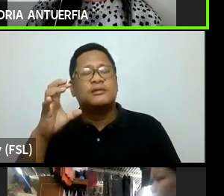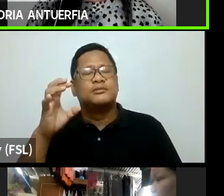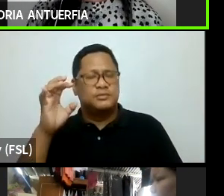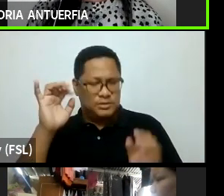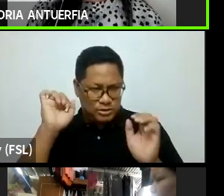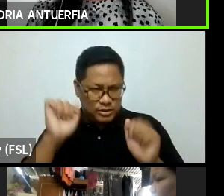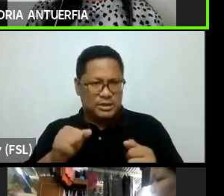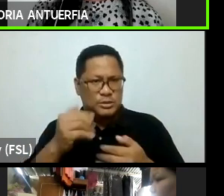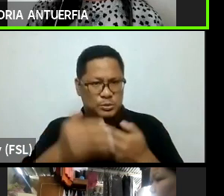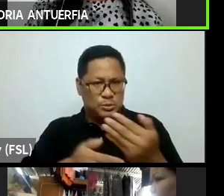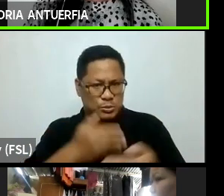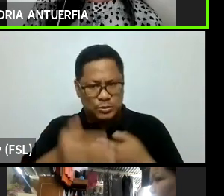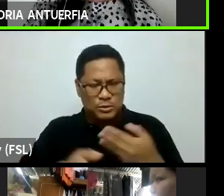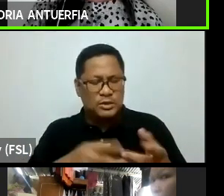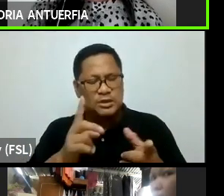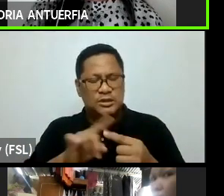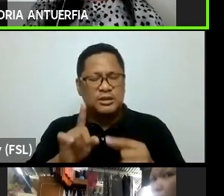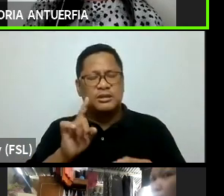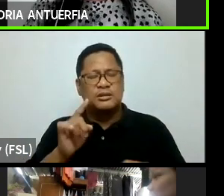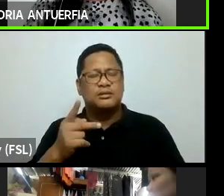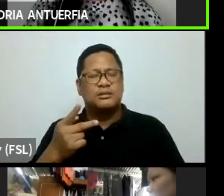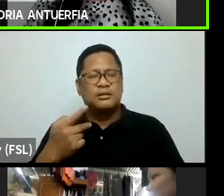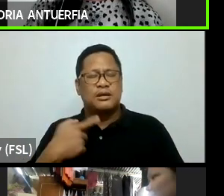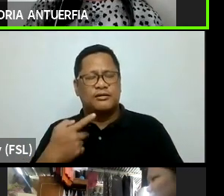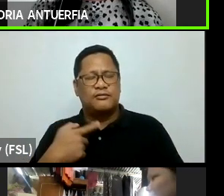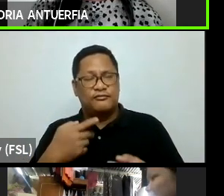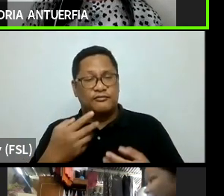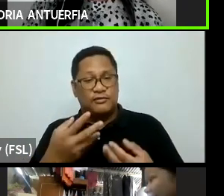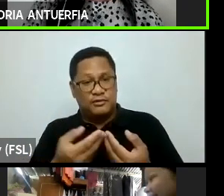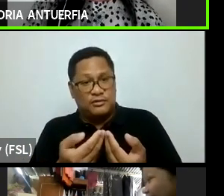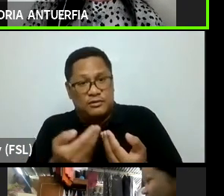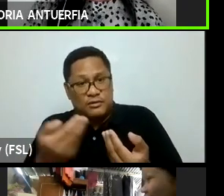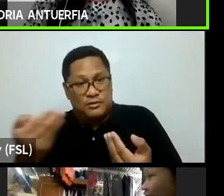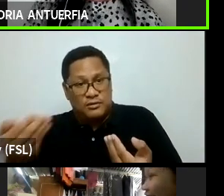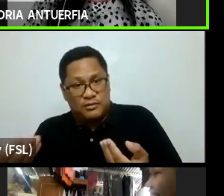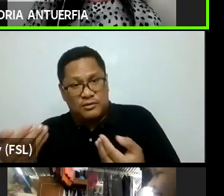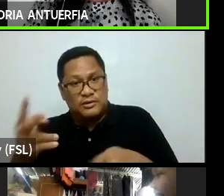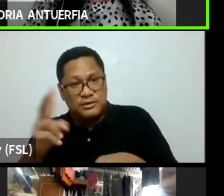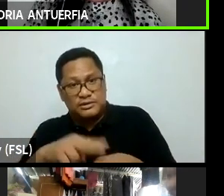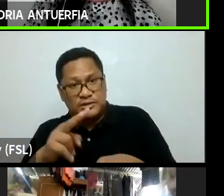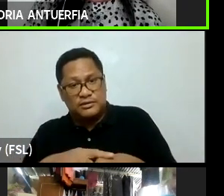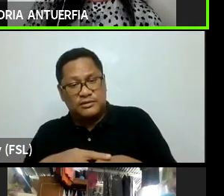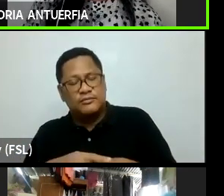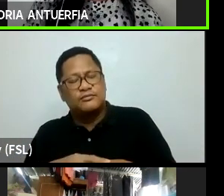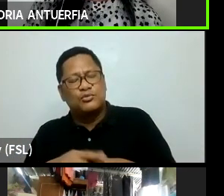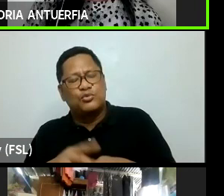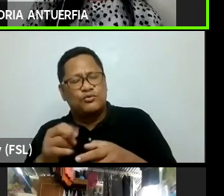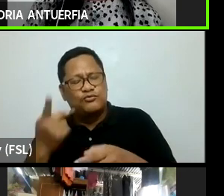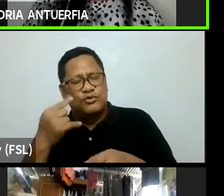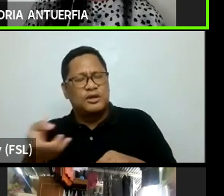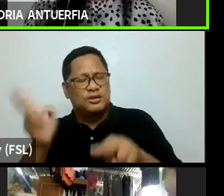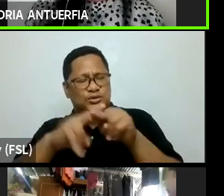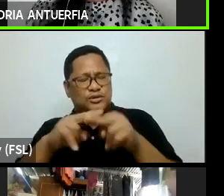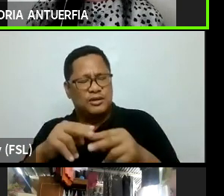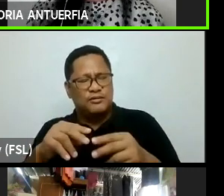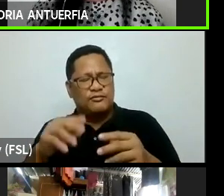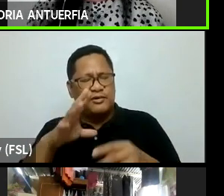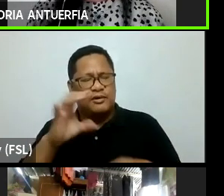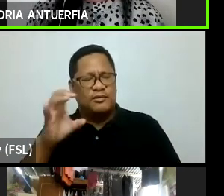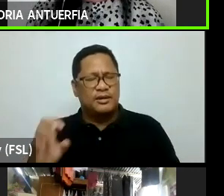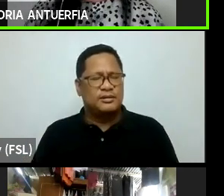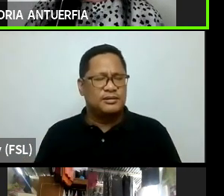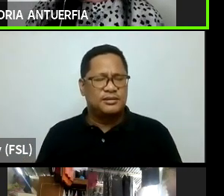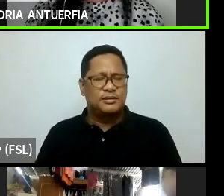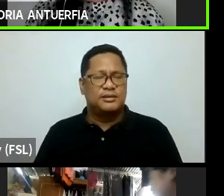'yon. Then magsa-save ka for additional to sa 500, then yung iba